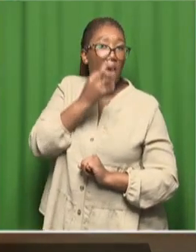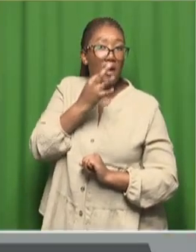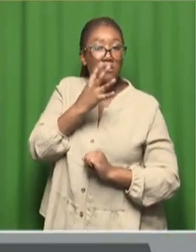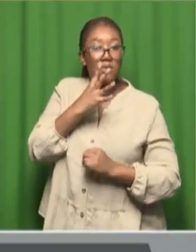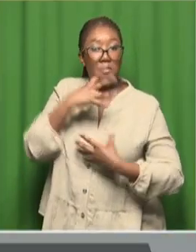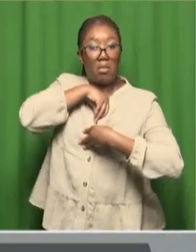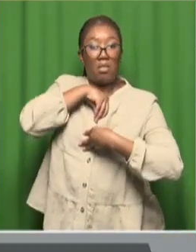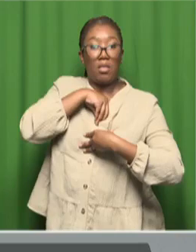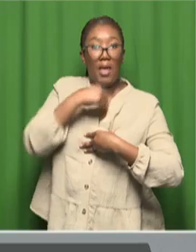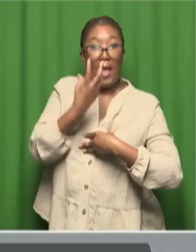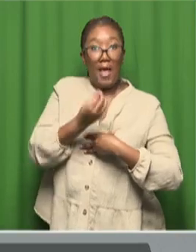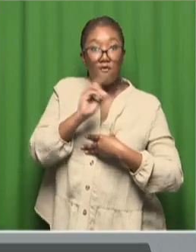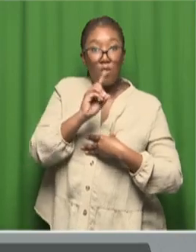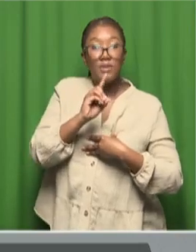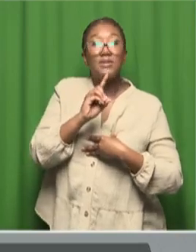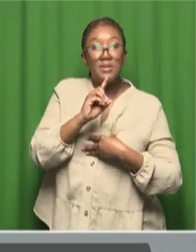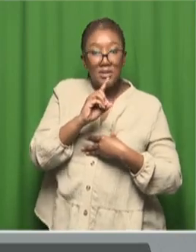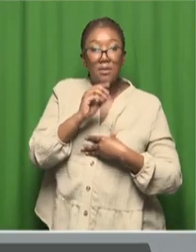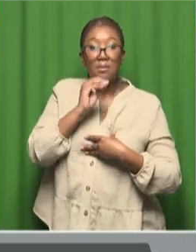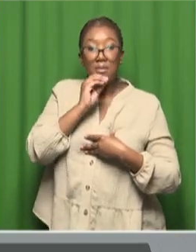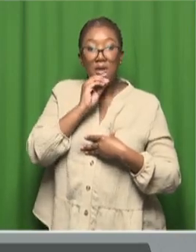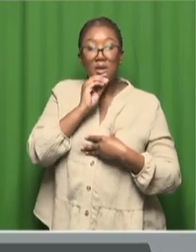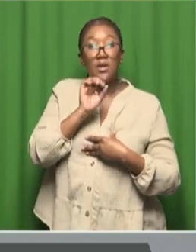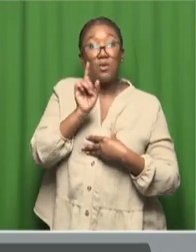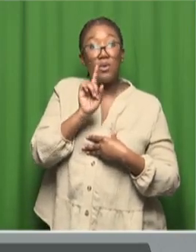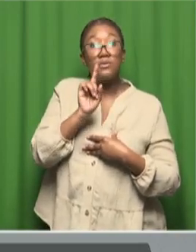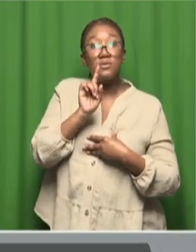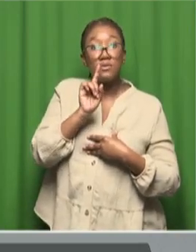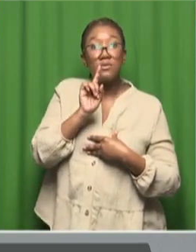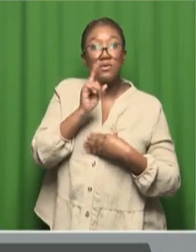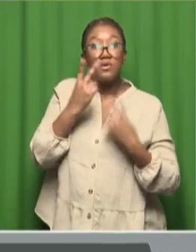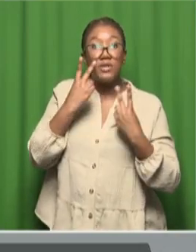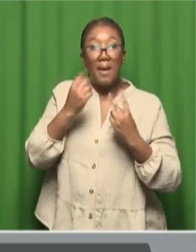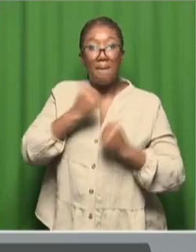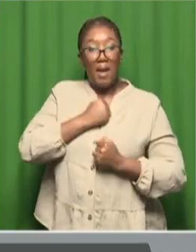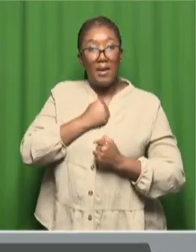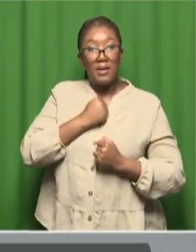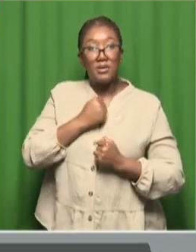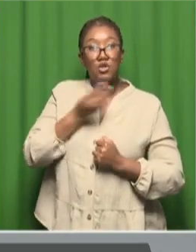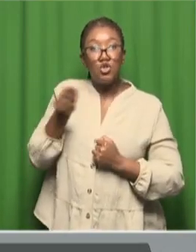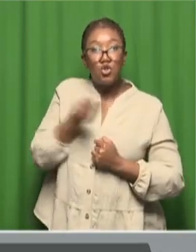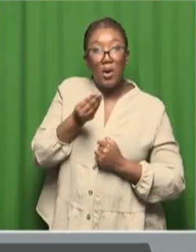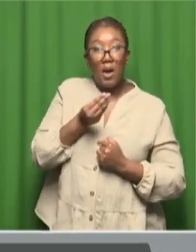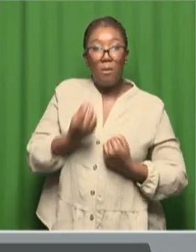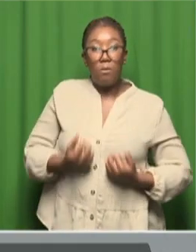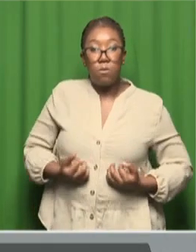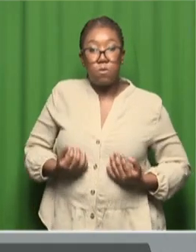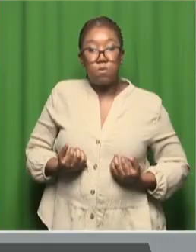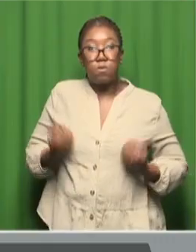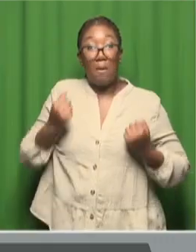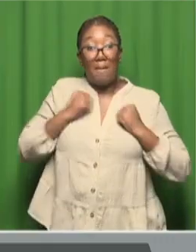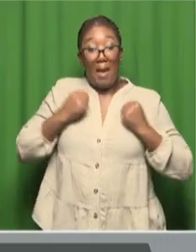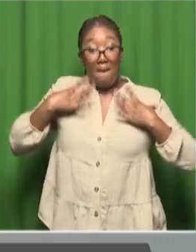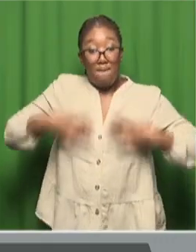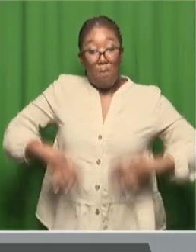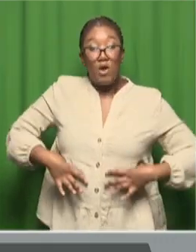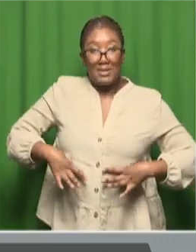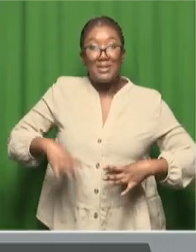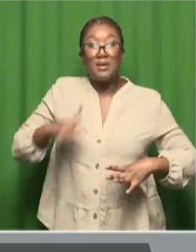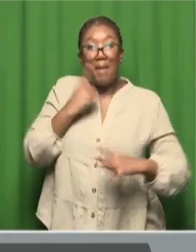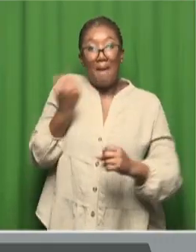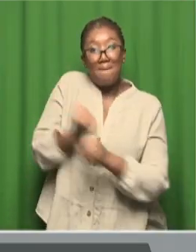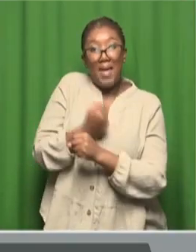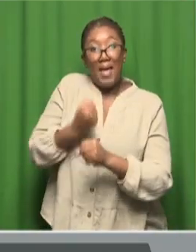insulin, and this allows us to then uptake our glucose and utilize it. If someone has diabetes,